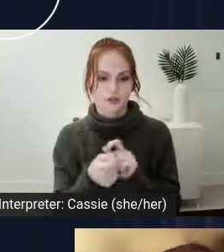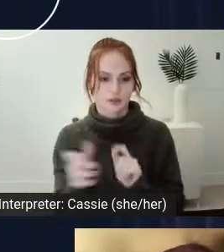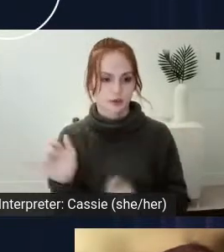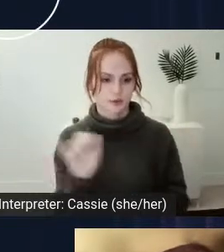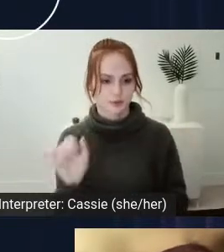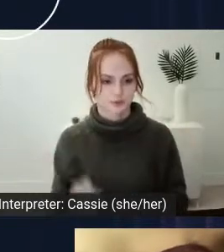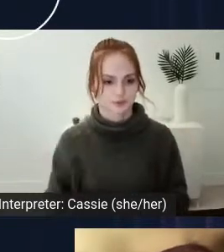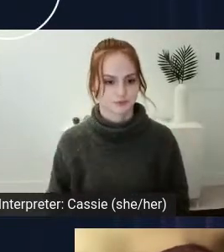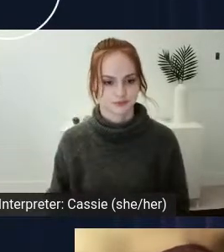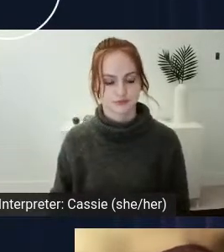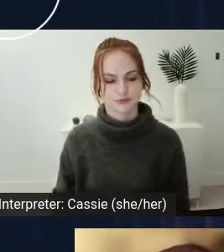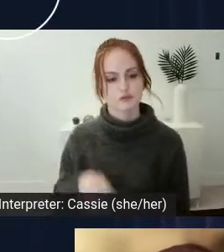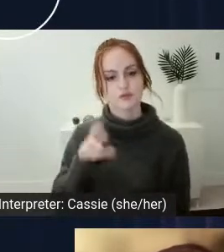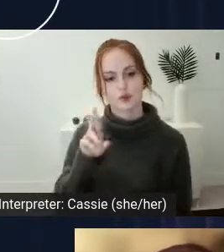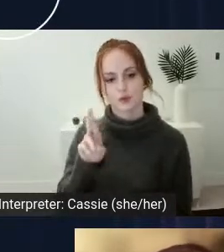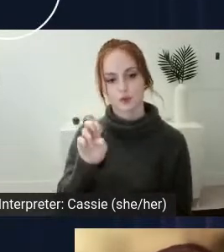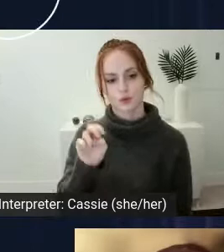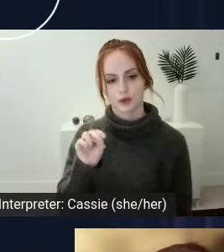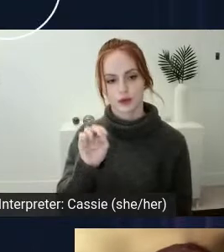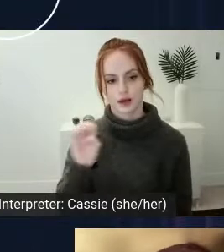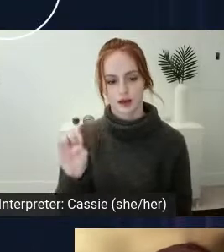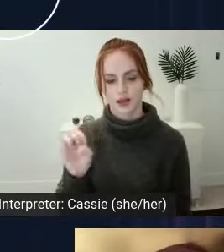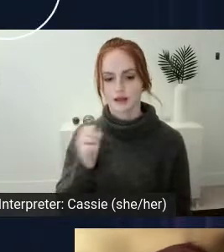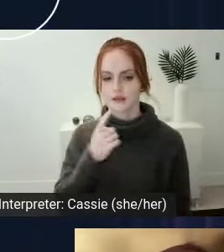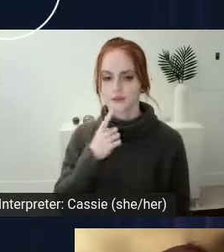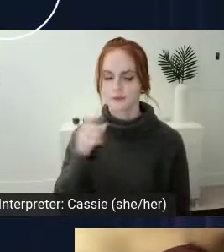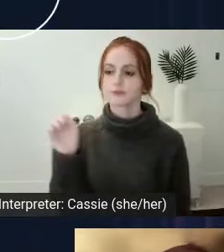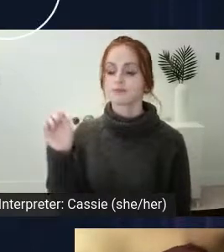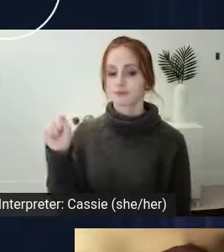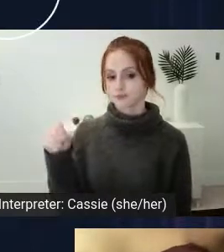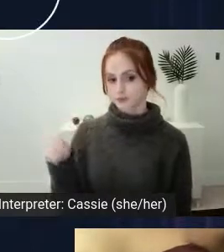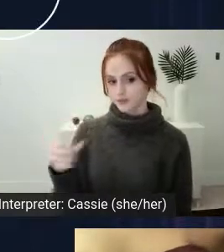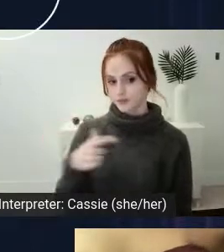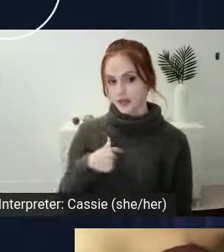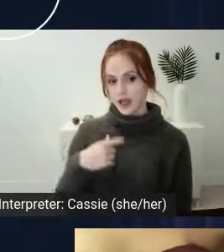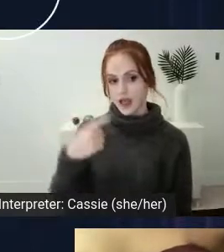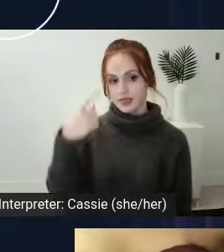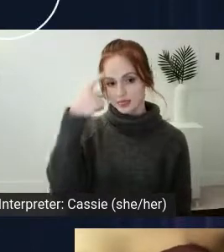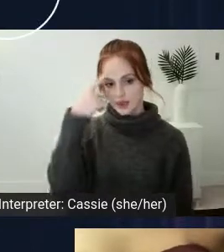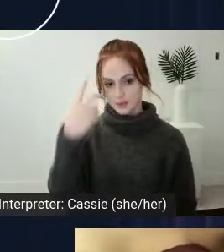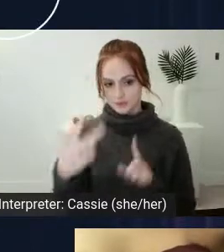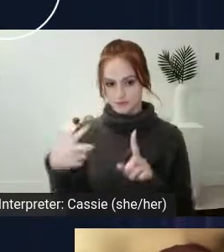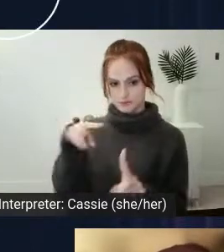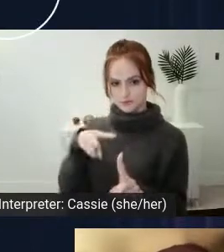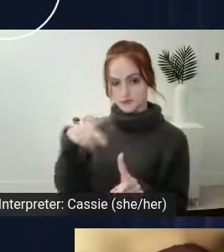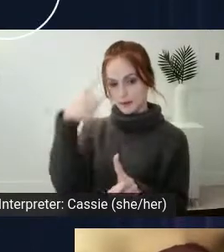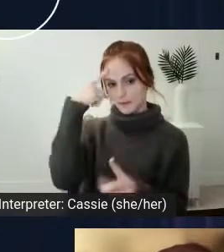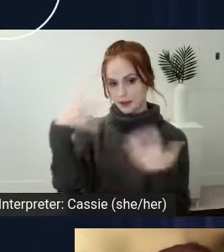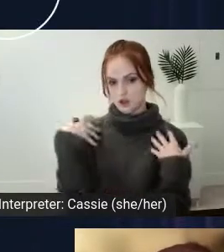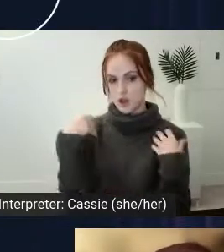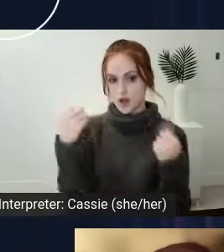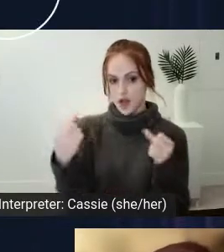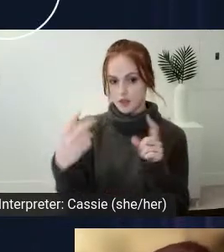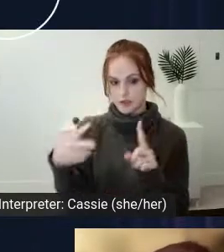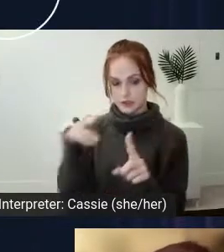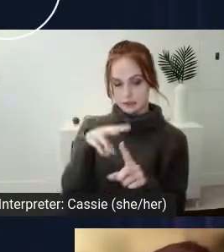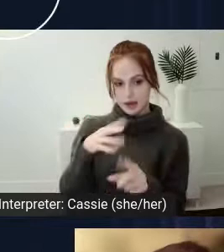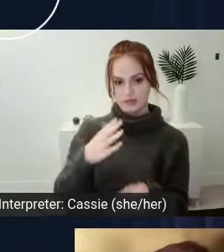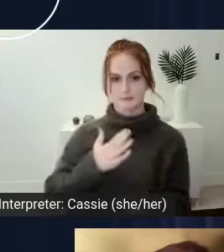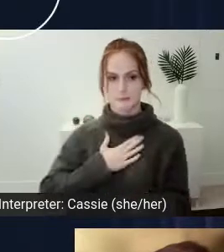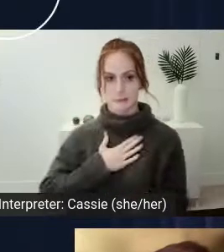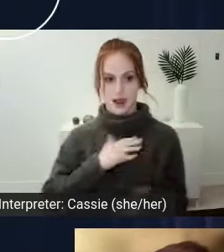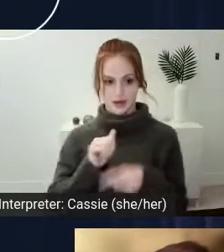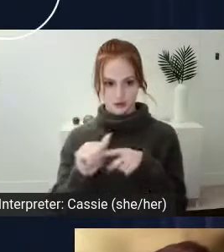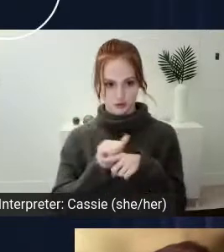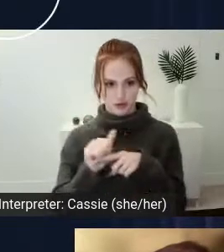Yeah, I think, like, to talk about this from the mental health perspective, from the training perspective that I come to